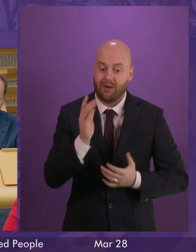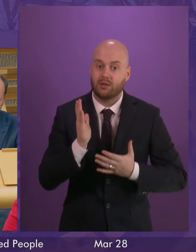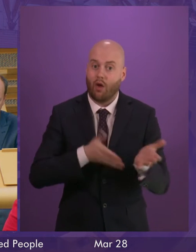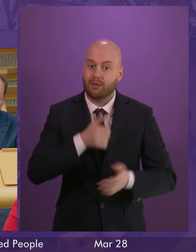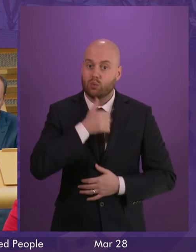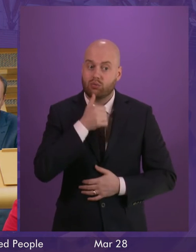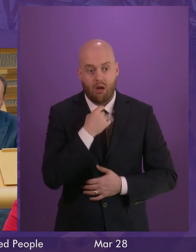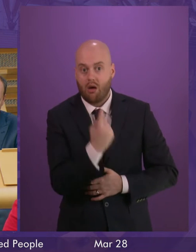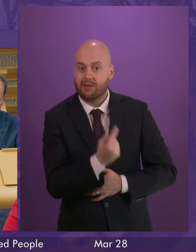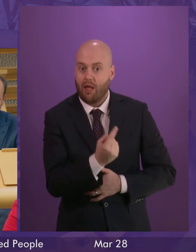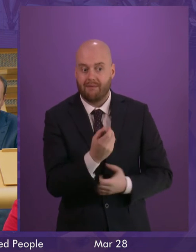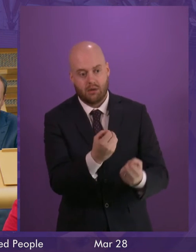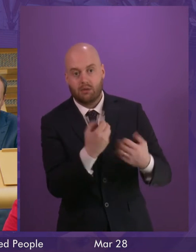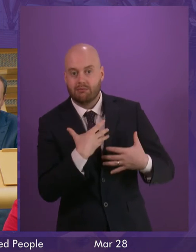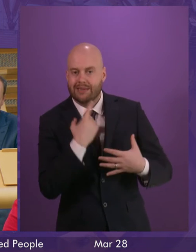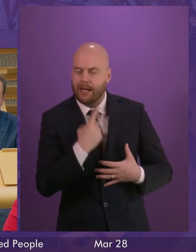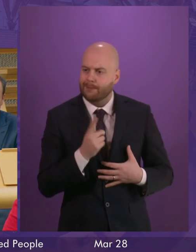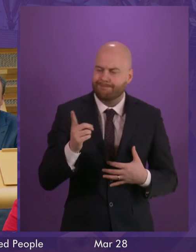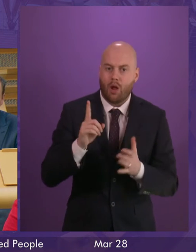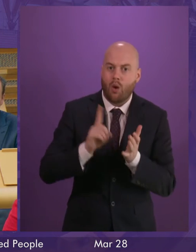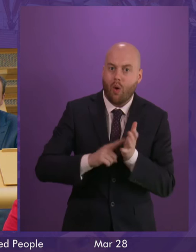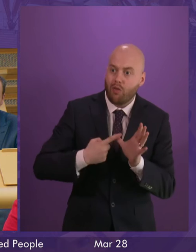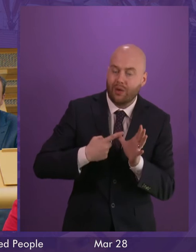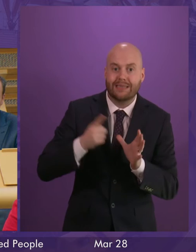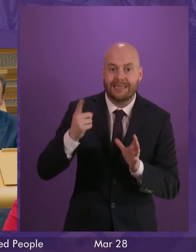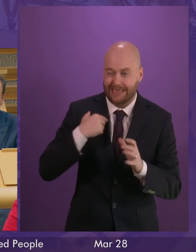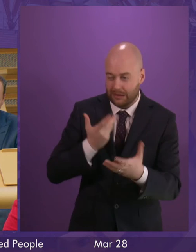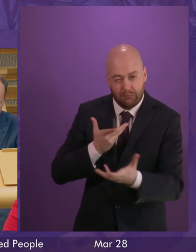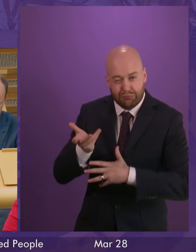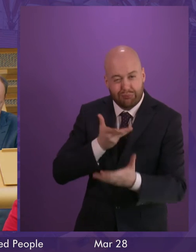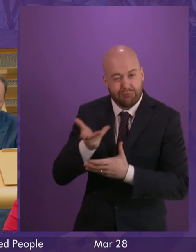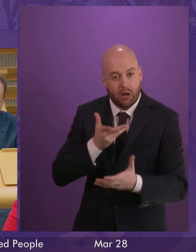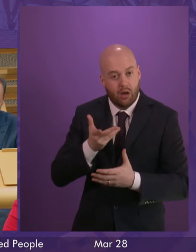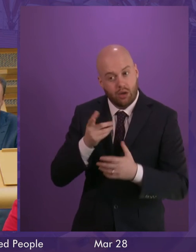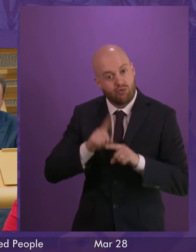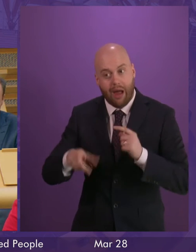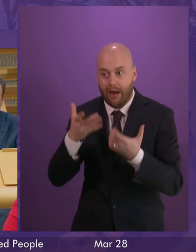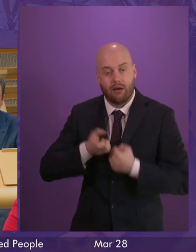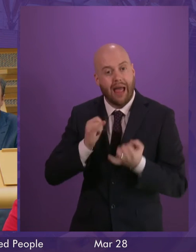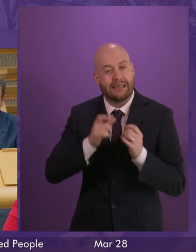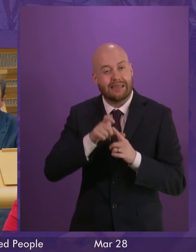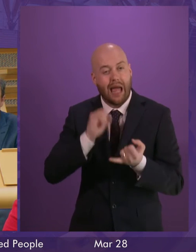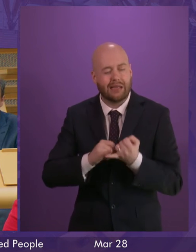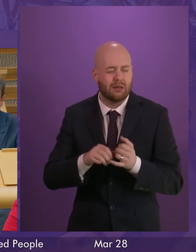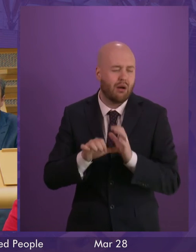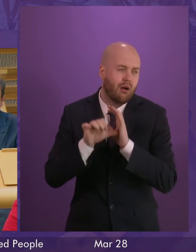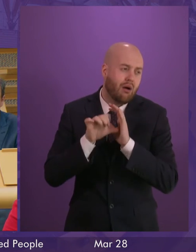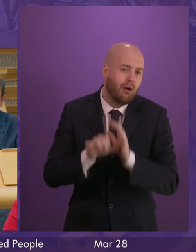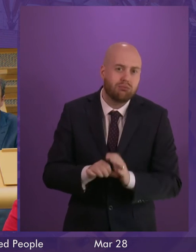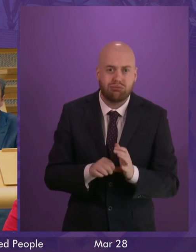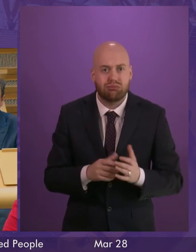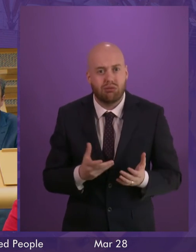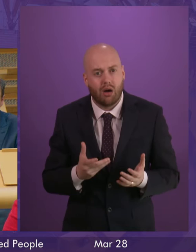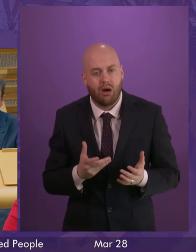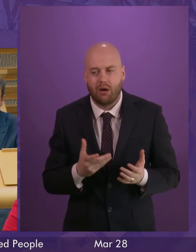with his local authorities to receive SDS as tortures. Another spoke of a good policy but poorly implemented